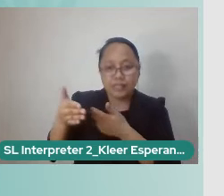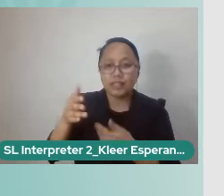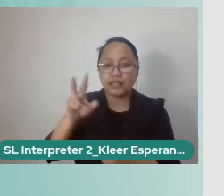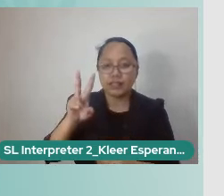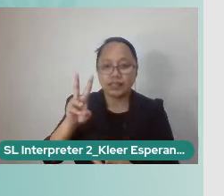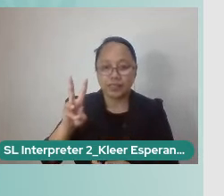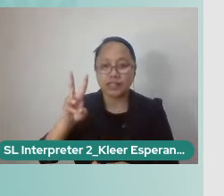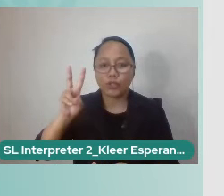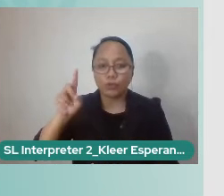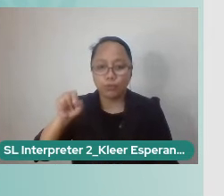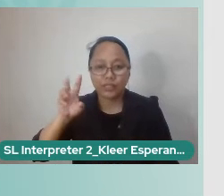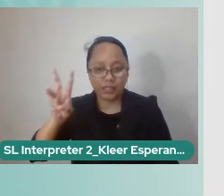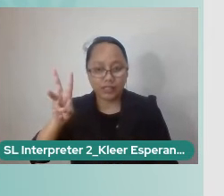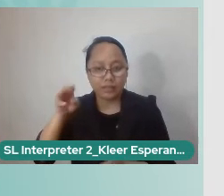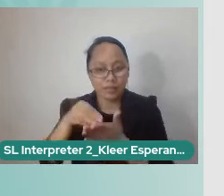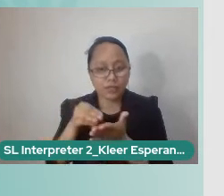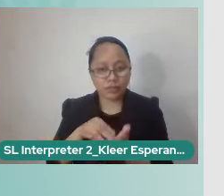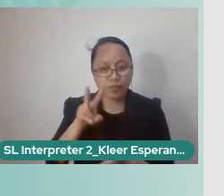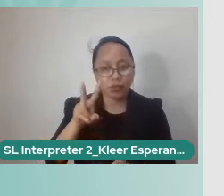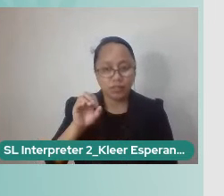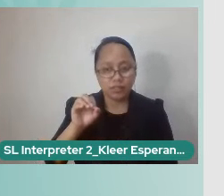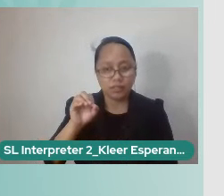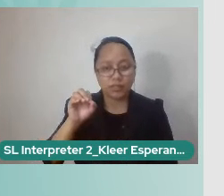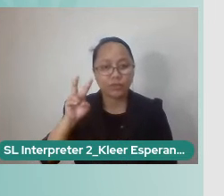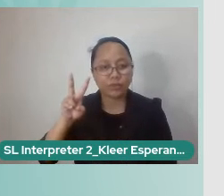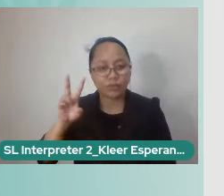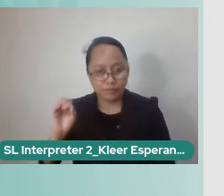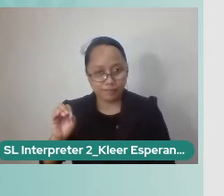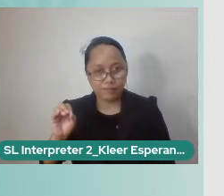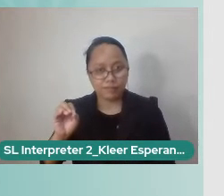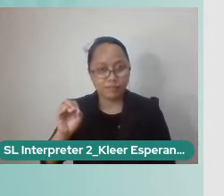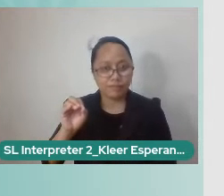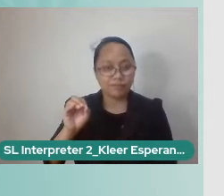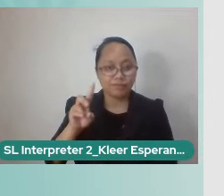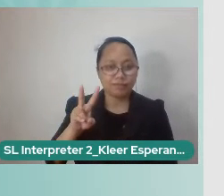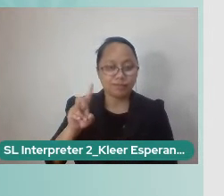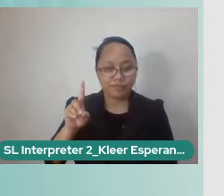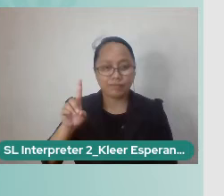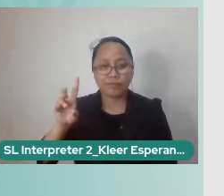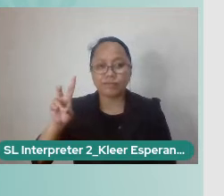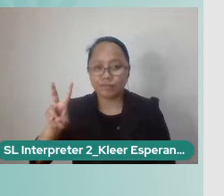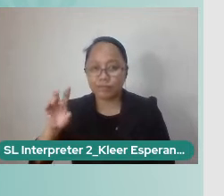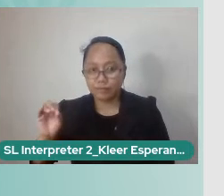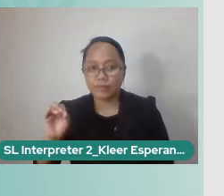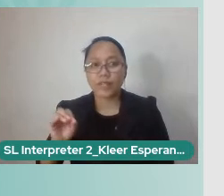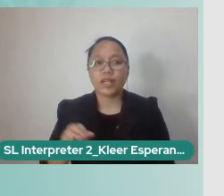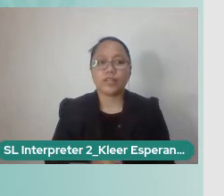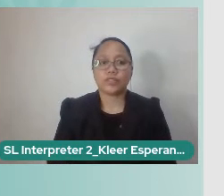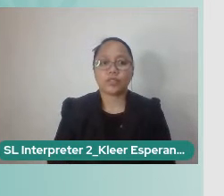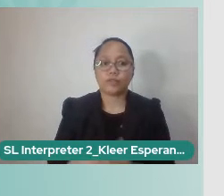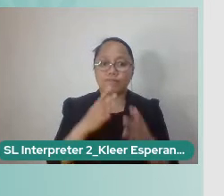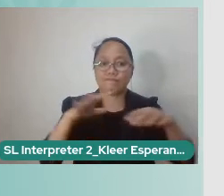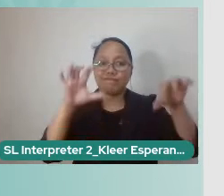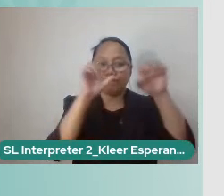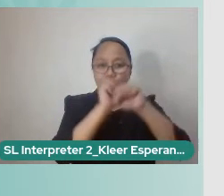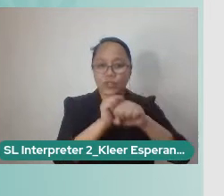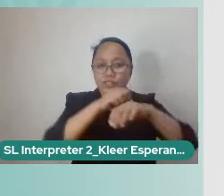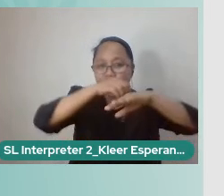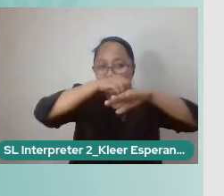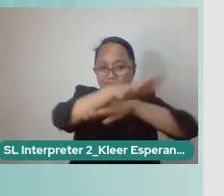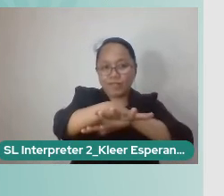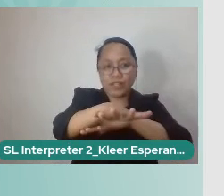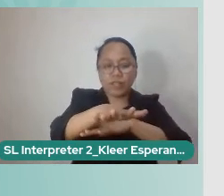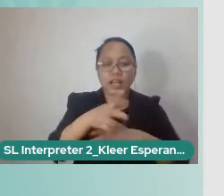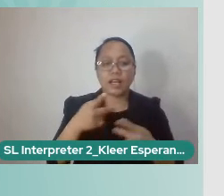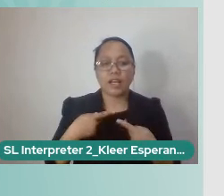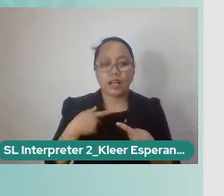century. This is also very cost effective. So we found that for 95% of countries, scale up to the 90, 70,